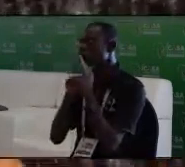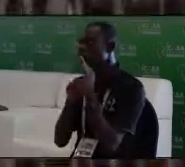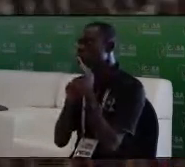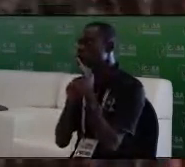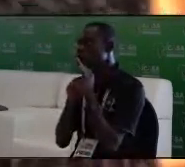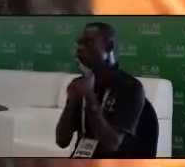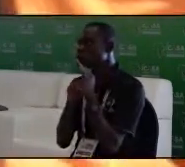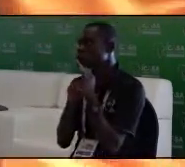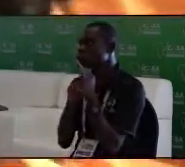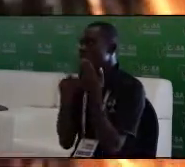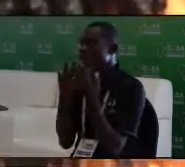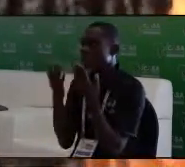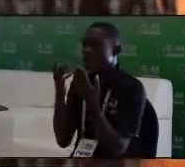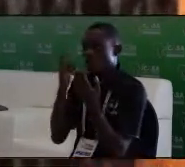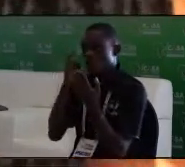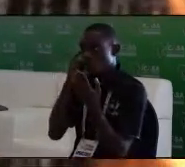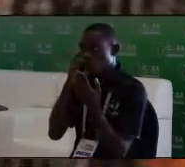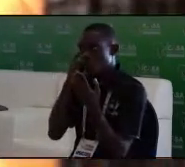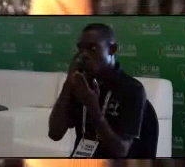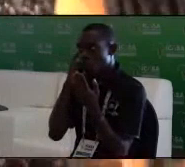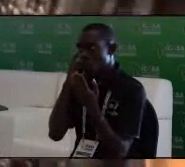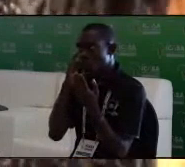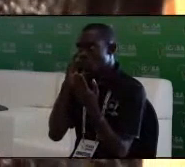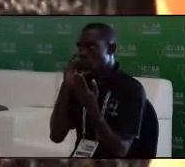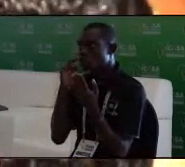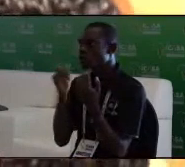generally for a blood-based test. We also know that there is some